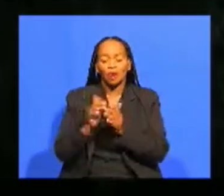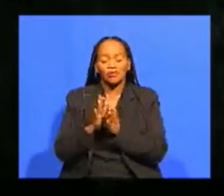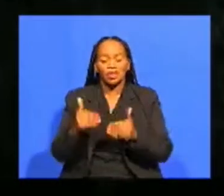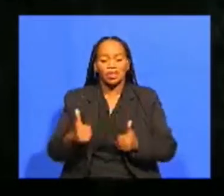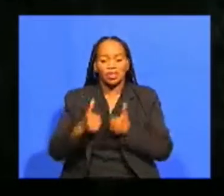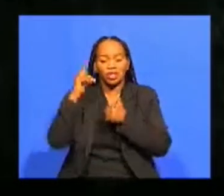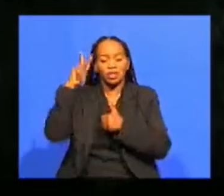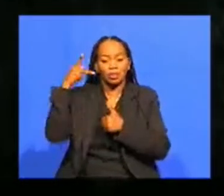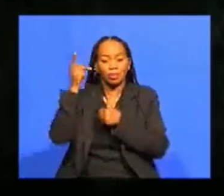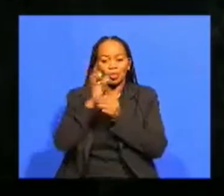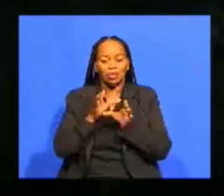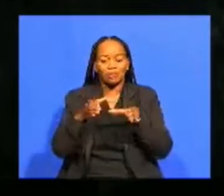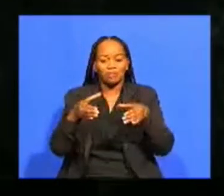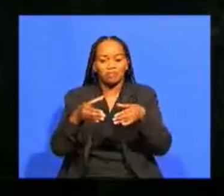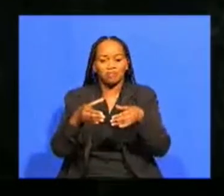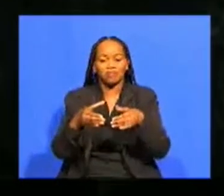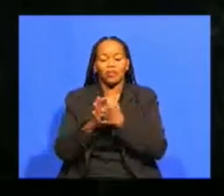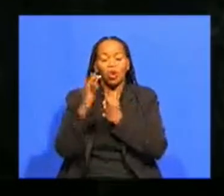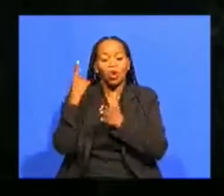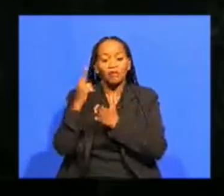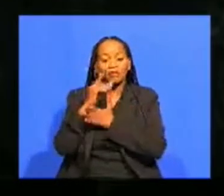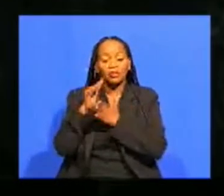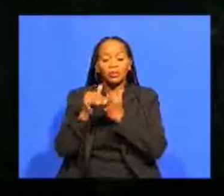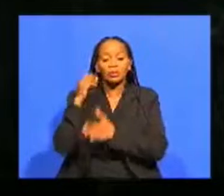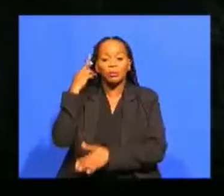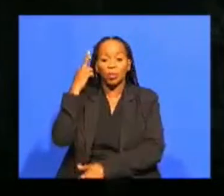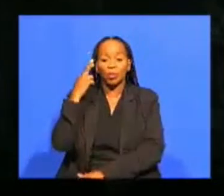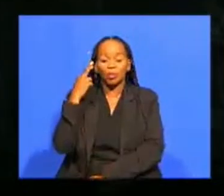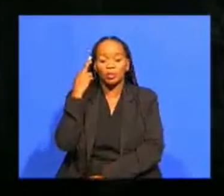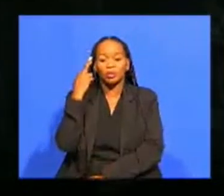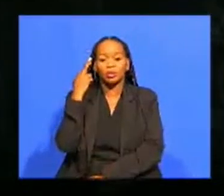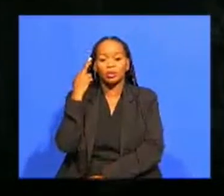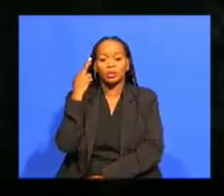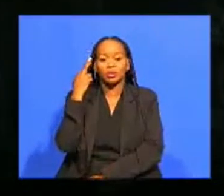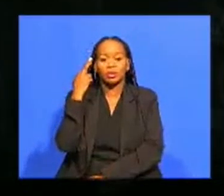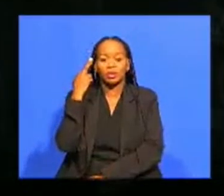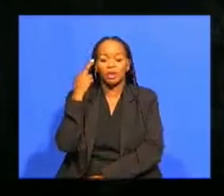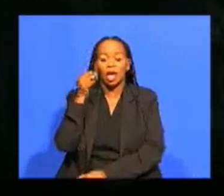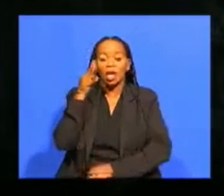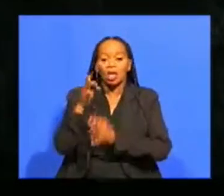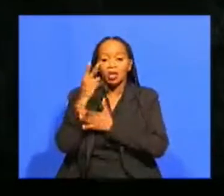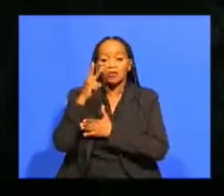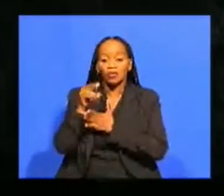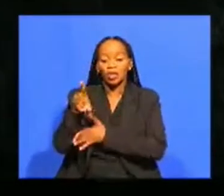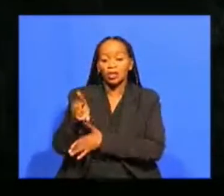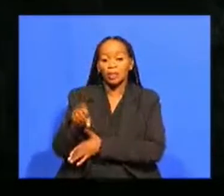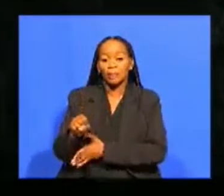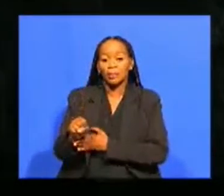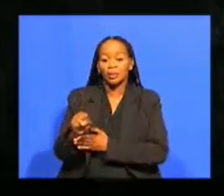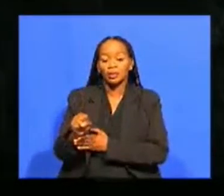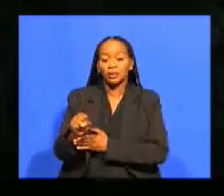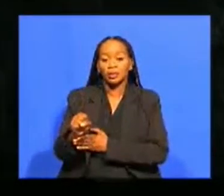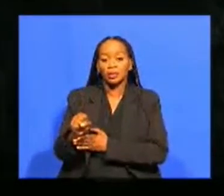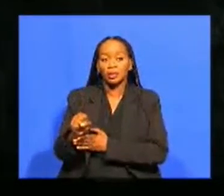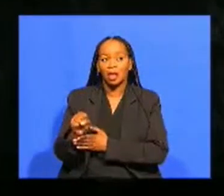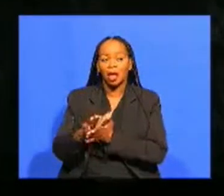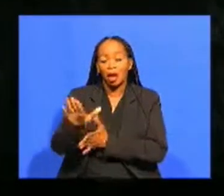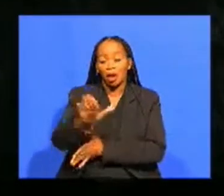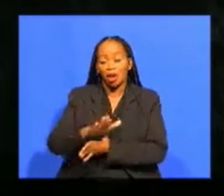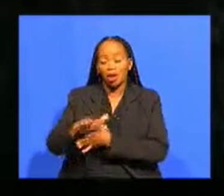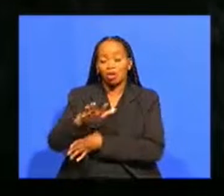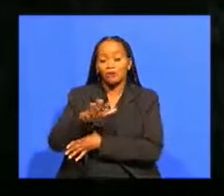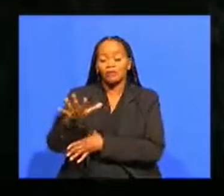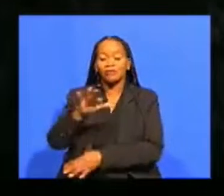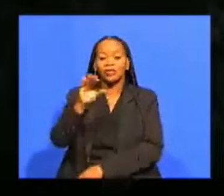space for a variety of reasons. When you look at the permanent secretaries and all, close to